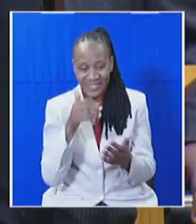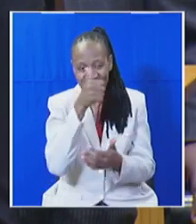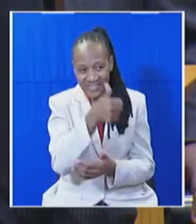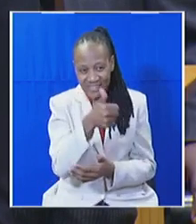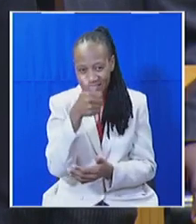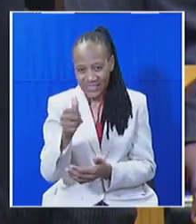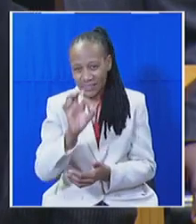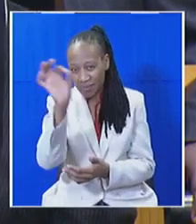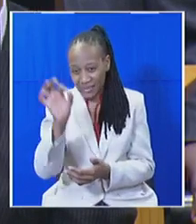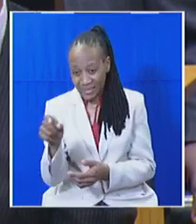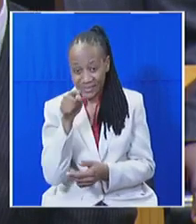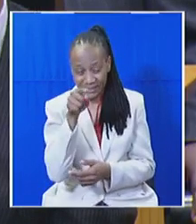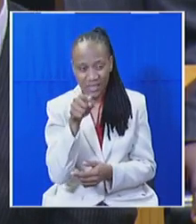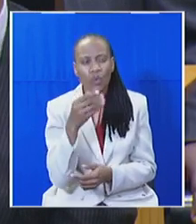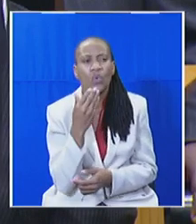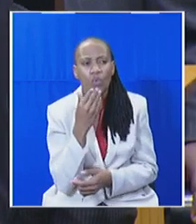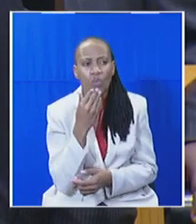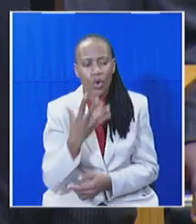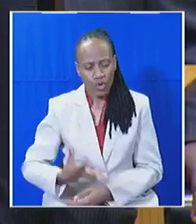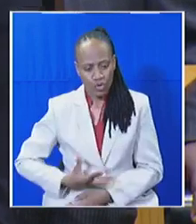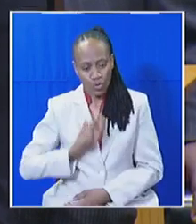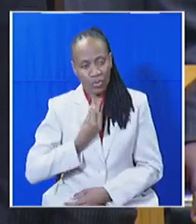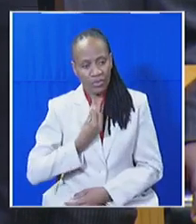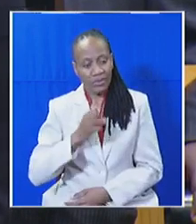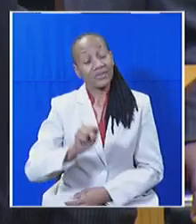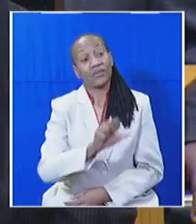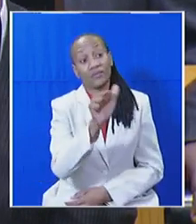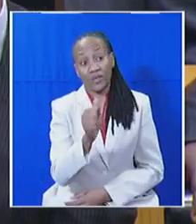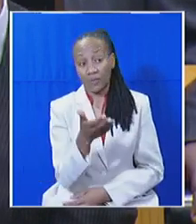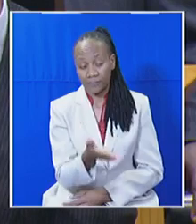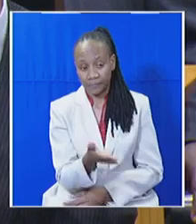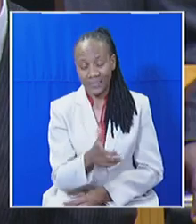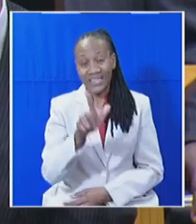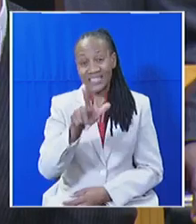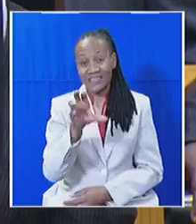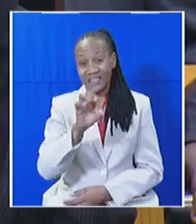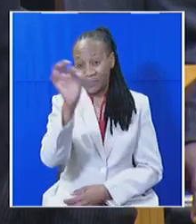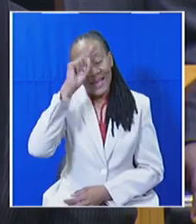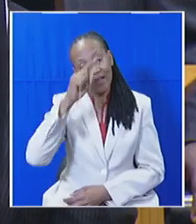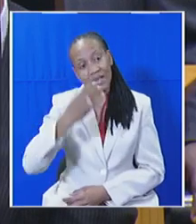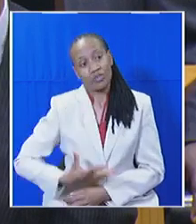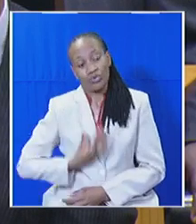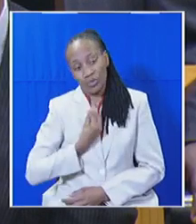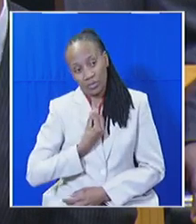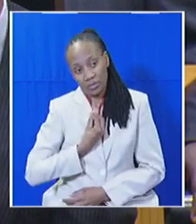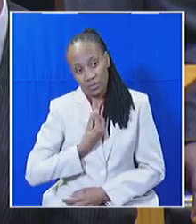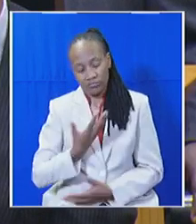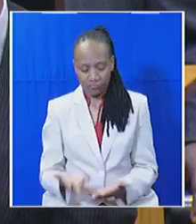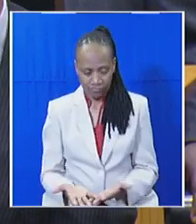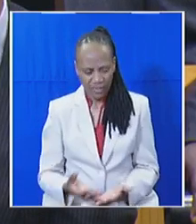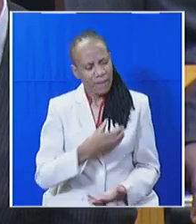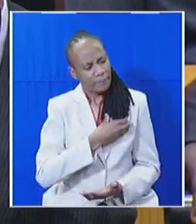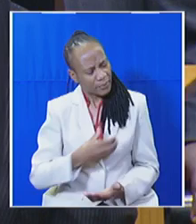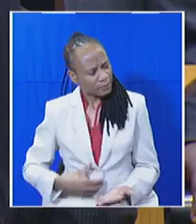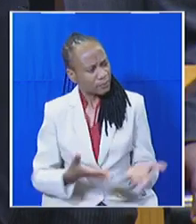66% of that is young South Africans. 70% of that is black youth. Mr. President,